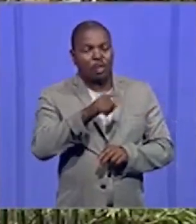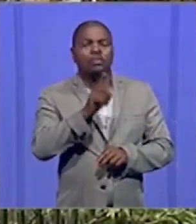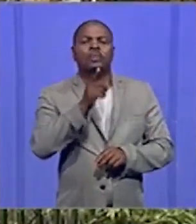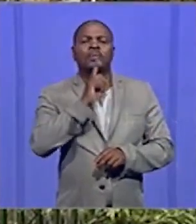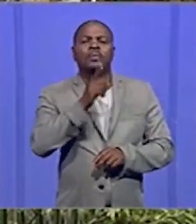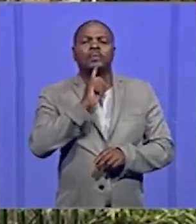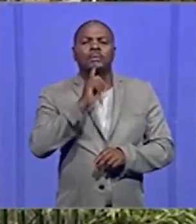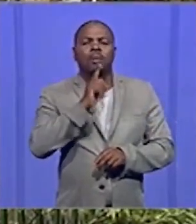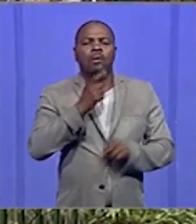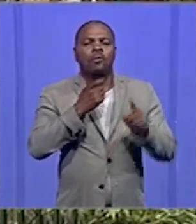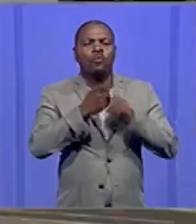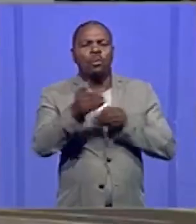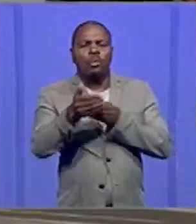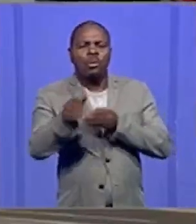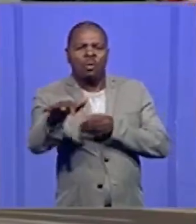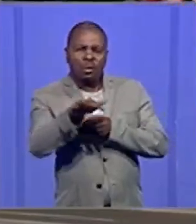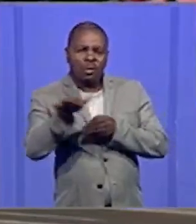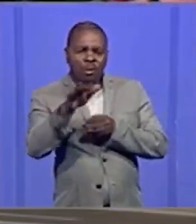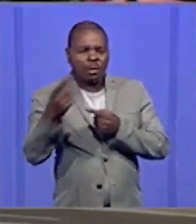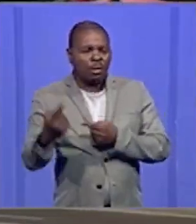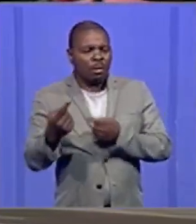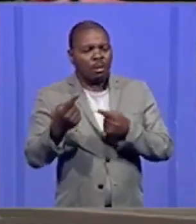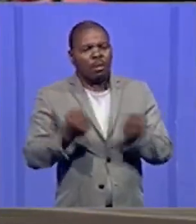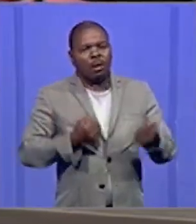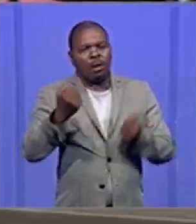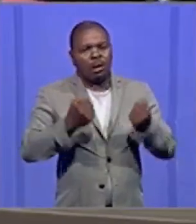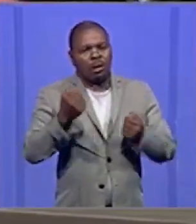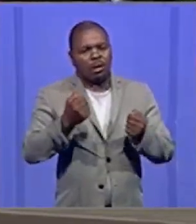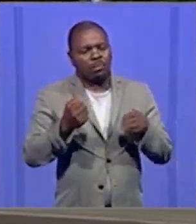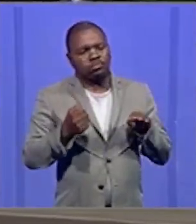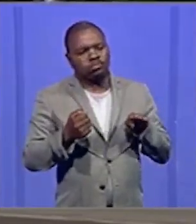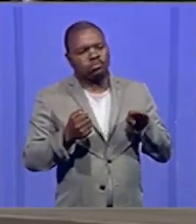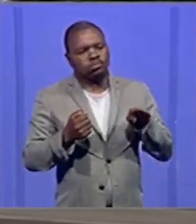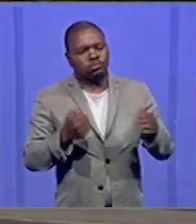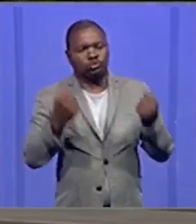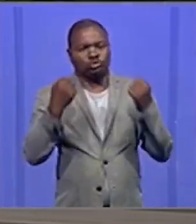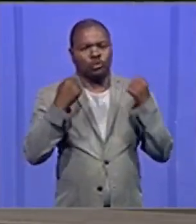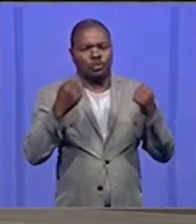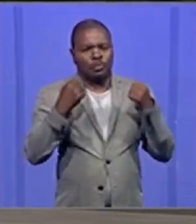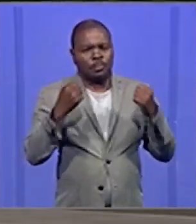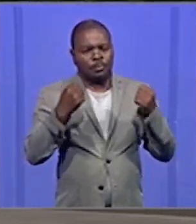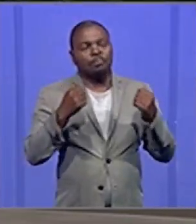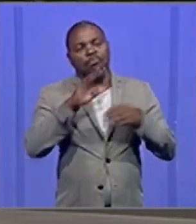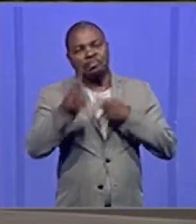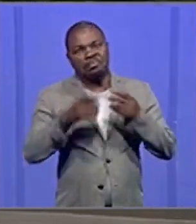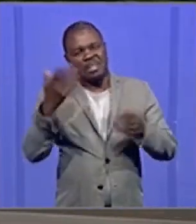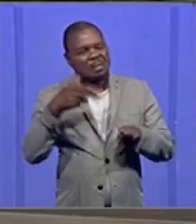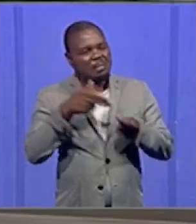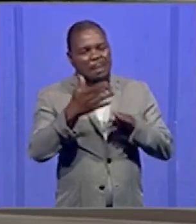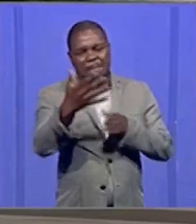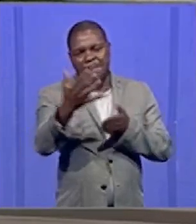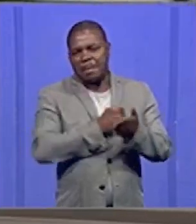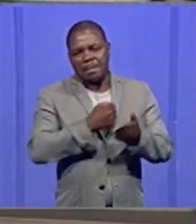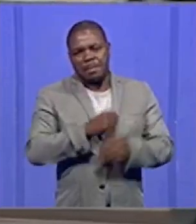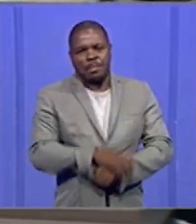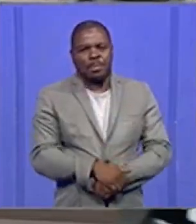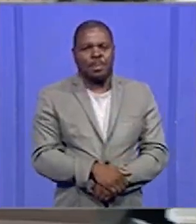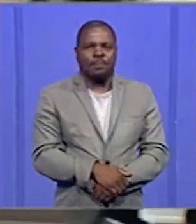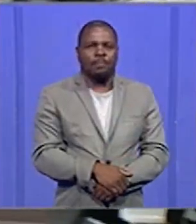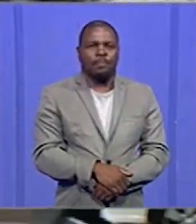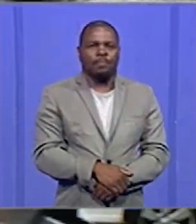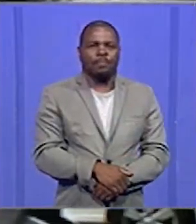morutabana wa sekolo se se gaufi ana tselwa sejanaga fa ana ya kwa boitshidulong kana gym. Bolemone mo SABC